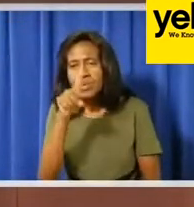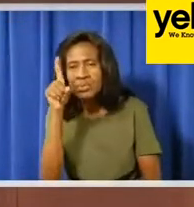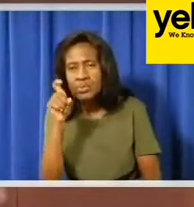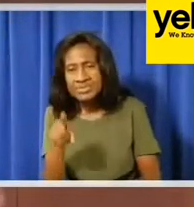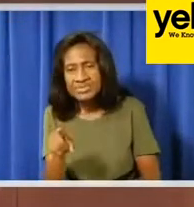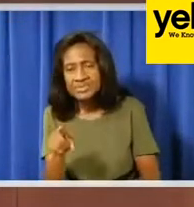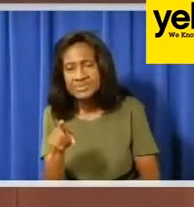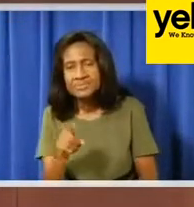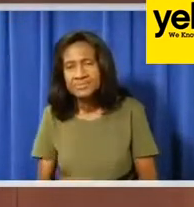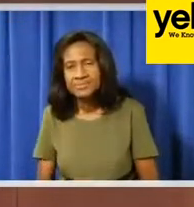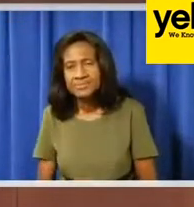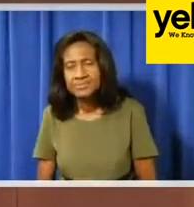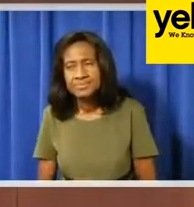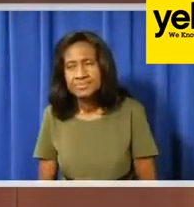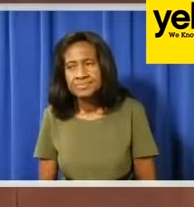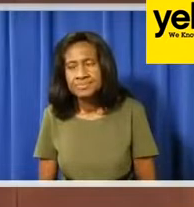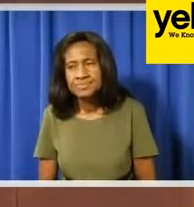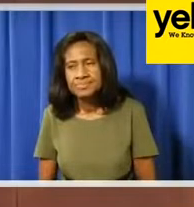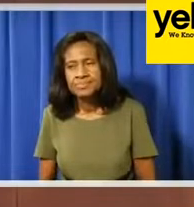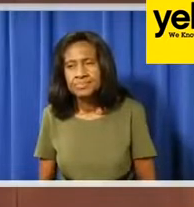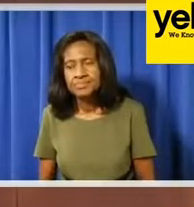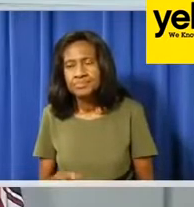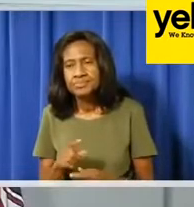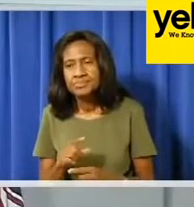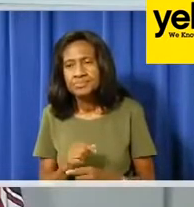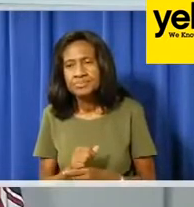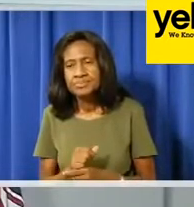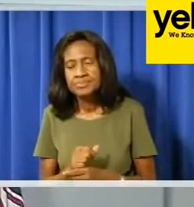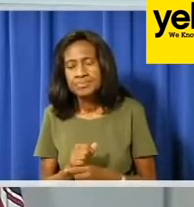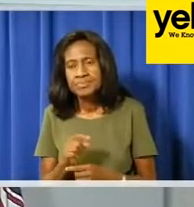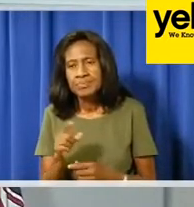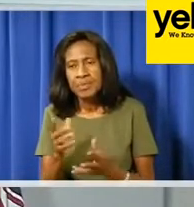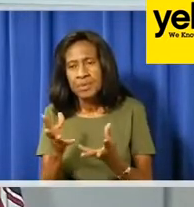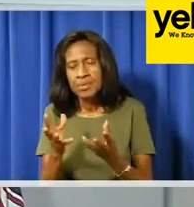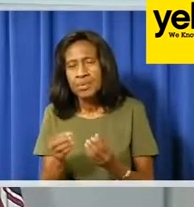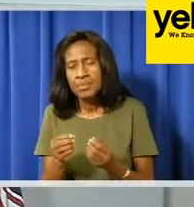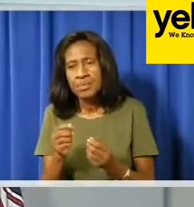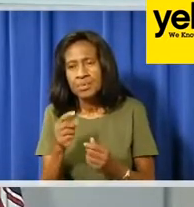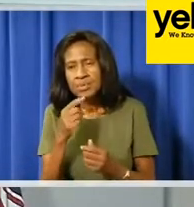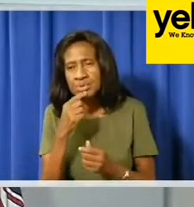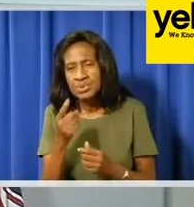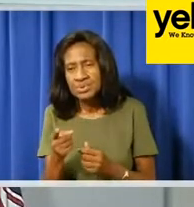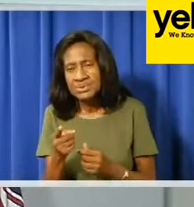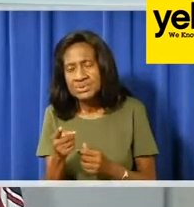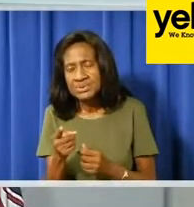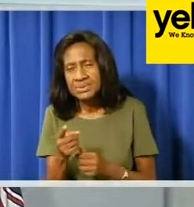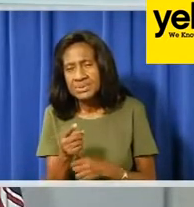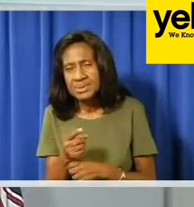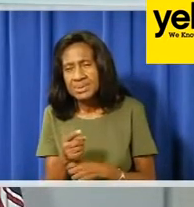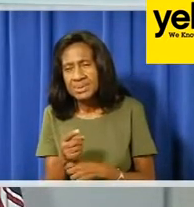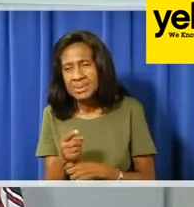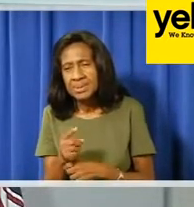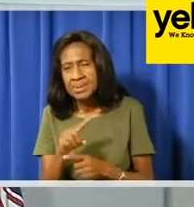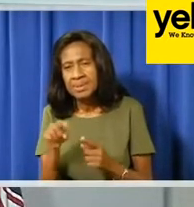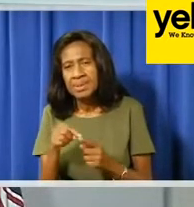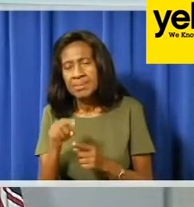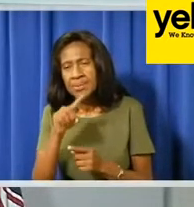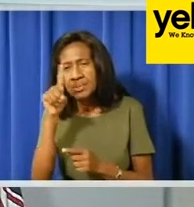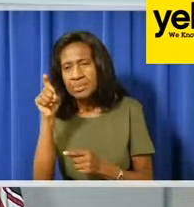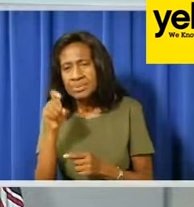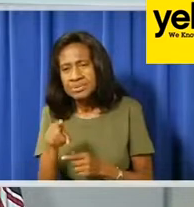from The Compass. Donna, while we await him come, I just want to give the public a little update as to one of the questions asked